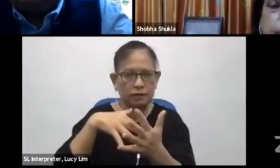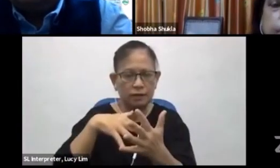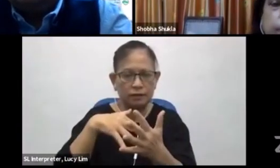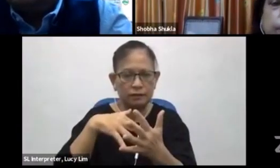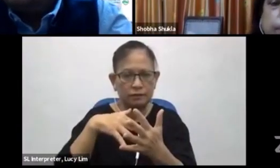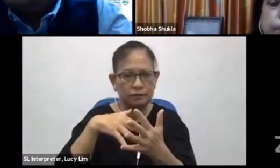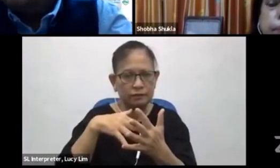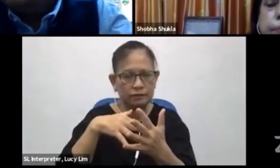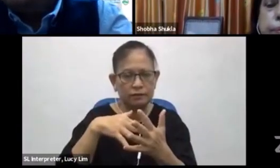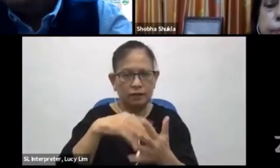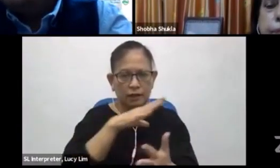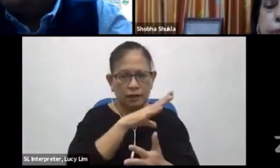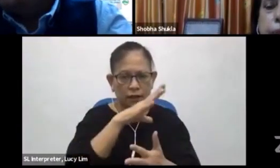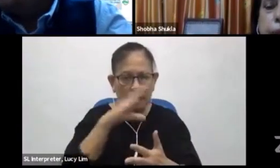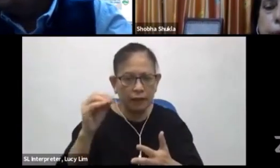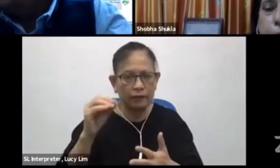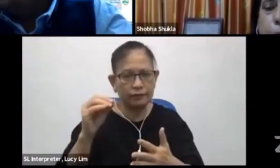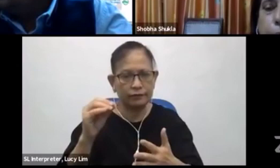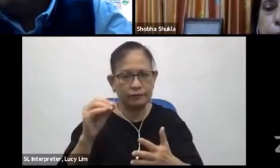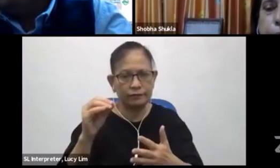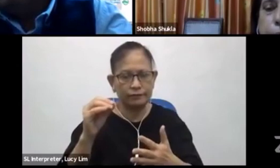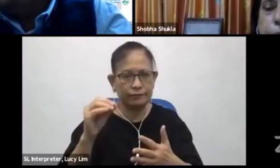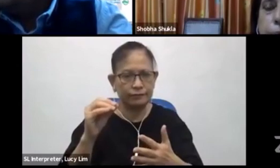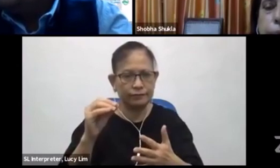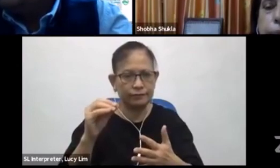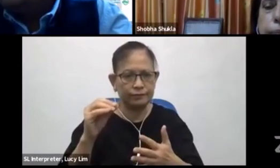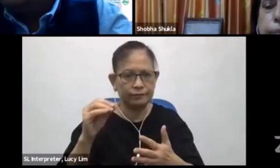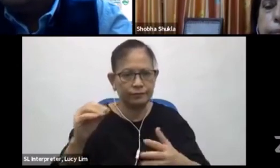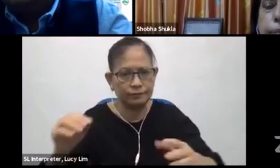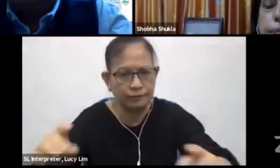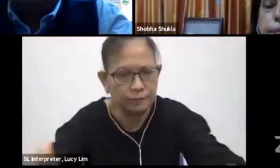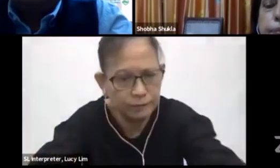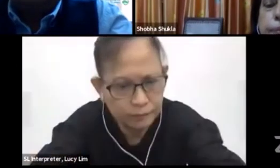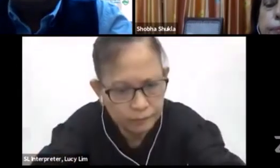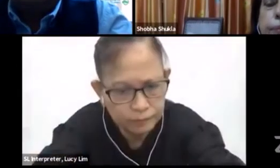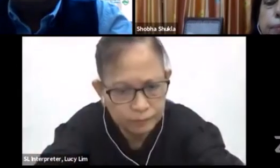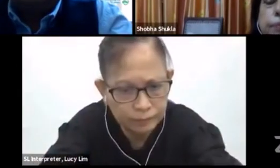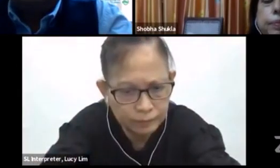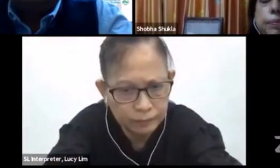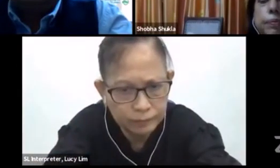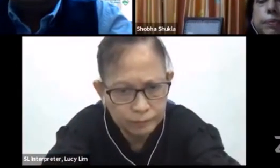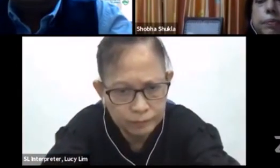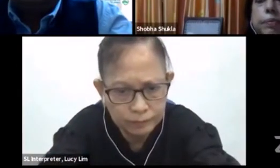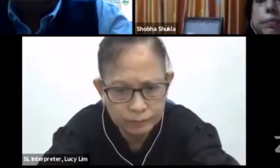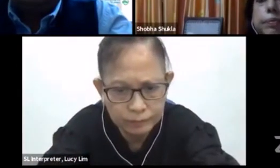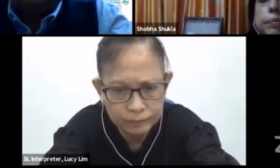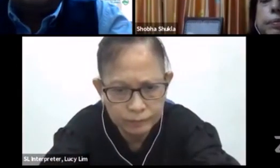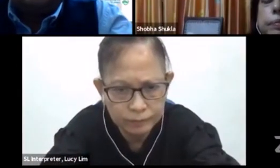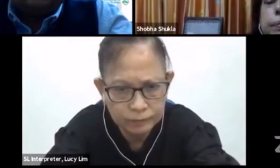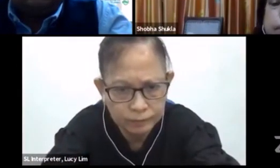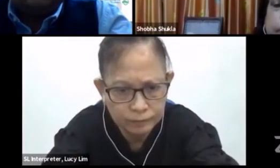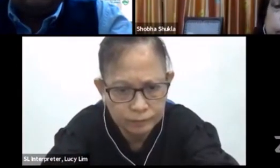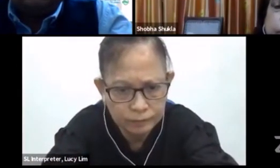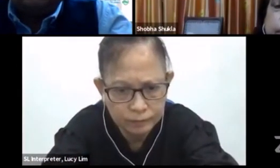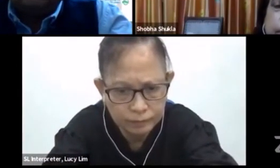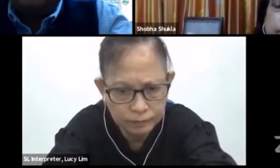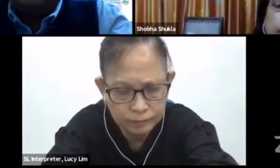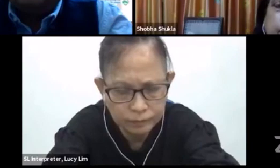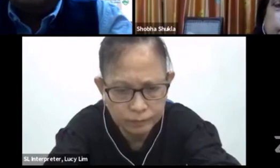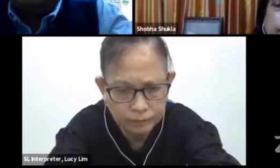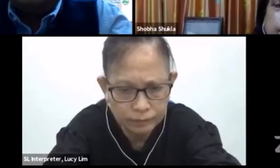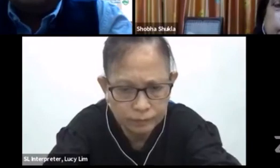is existing, which I have read of. I think it is something very serious. In fact, the frontline workers are also taught how